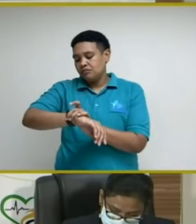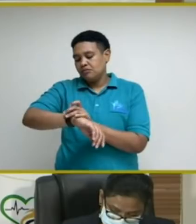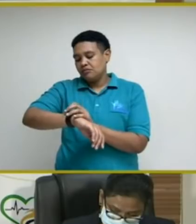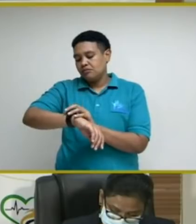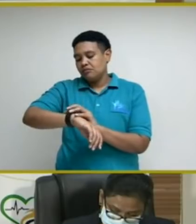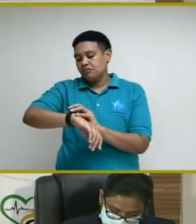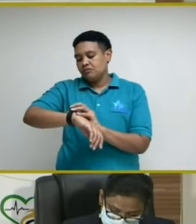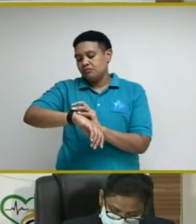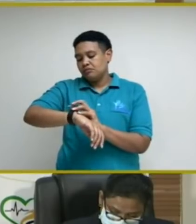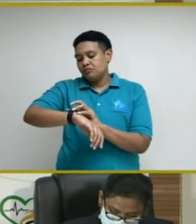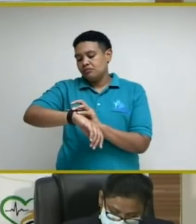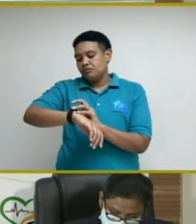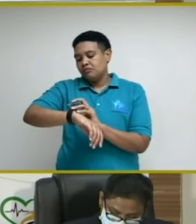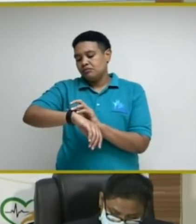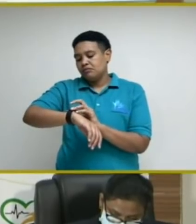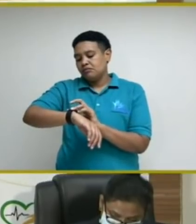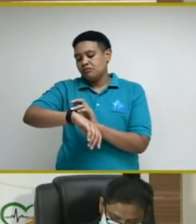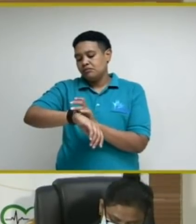Yes.